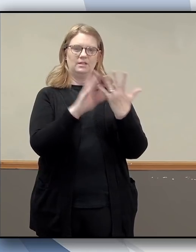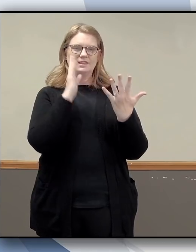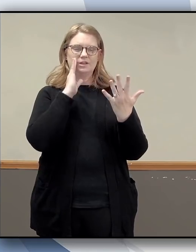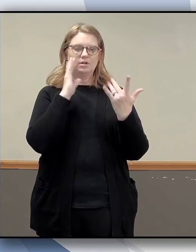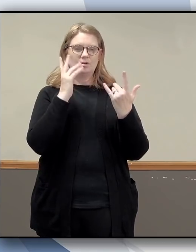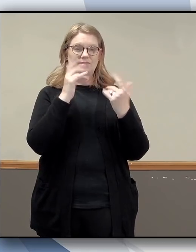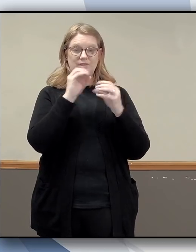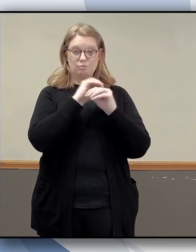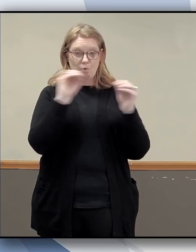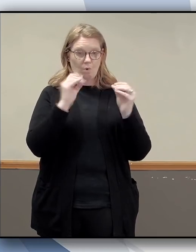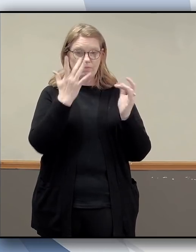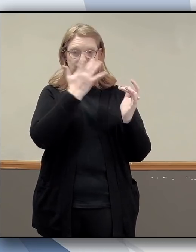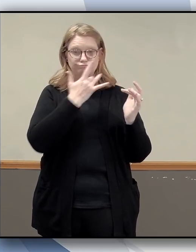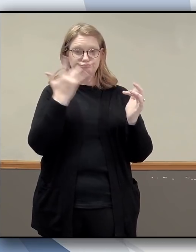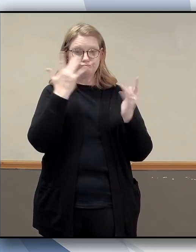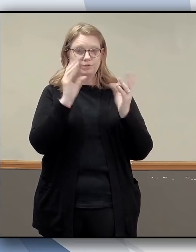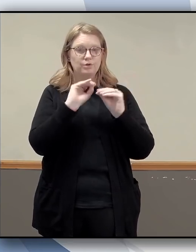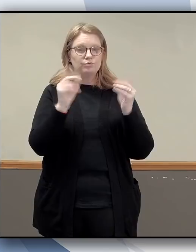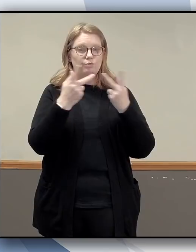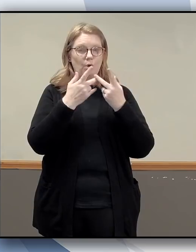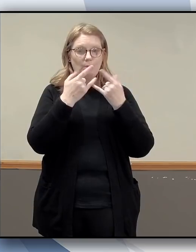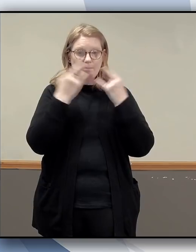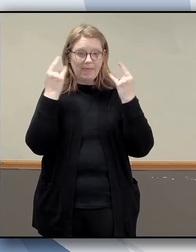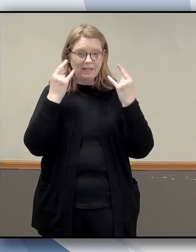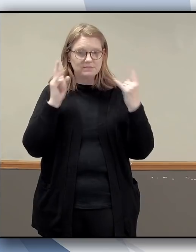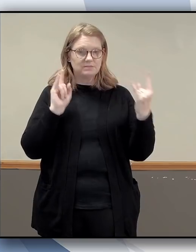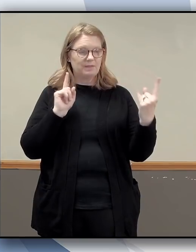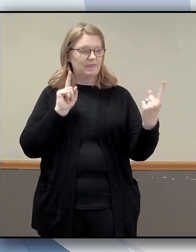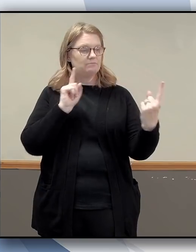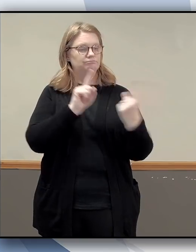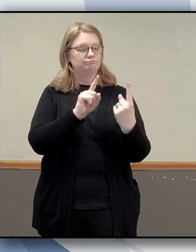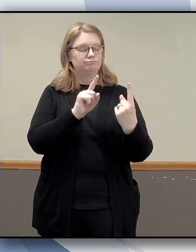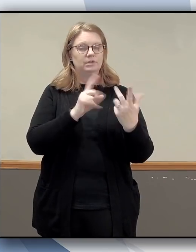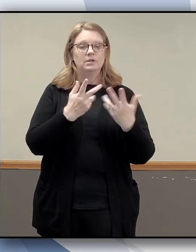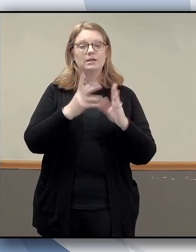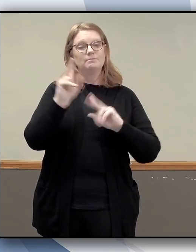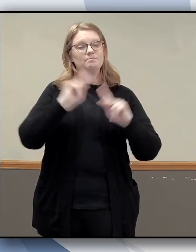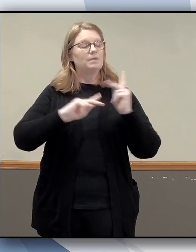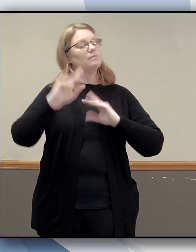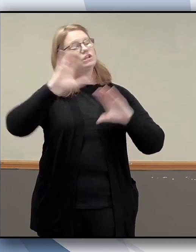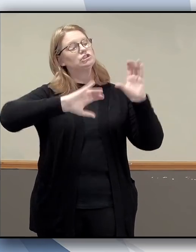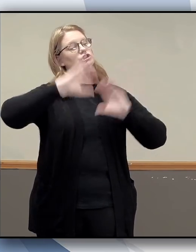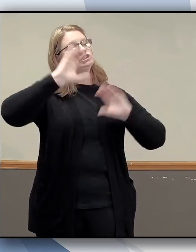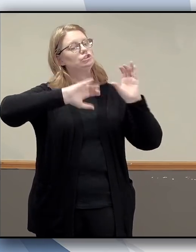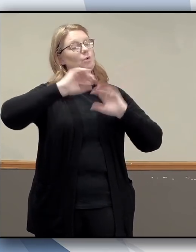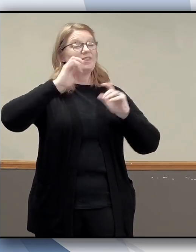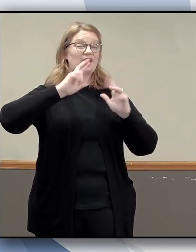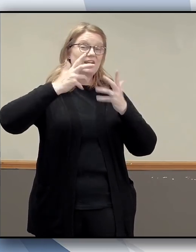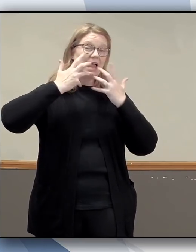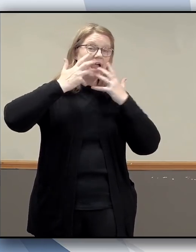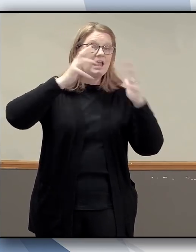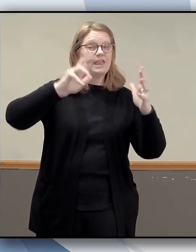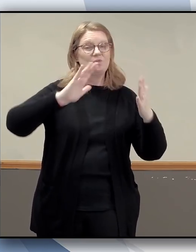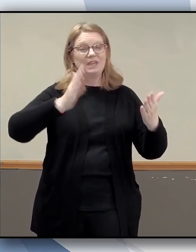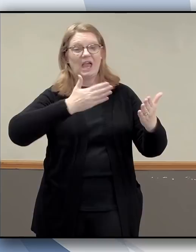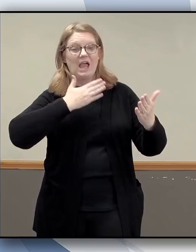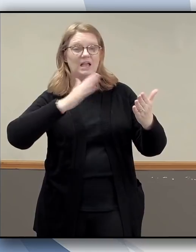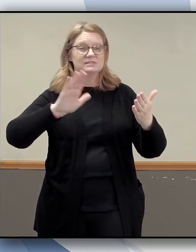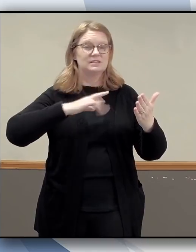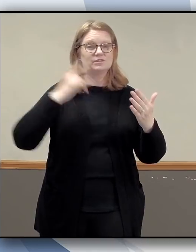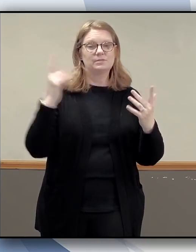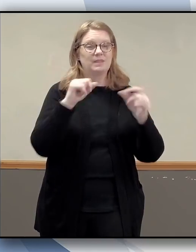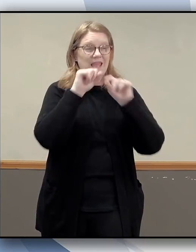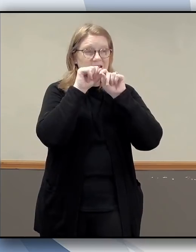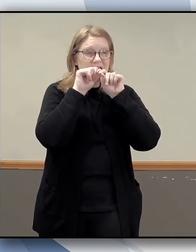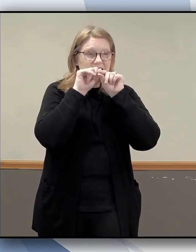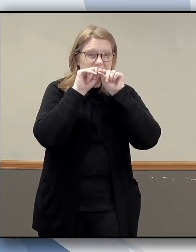close distance, particularly in unventilated spaces when people are talking more loudly to each other or singing. That creates more